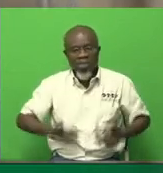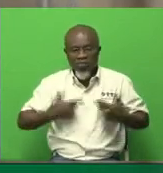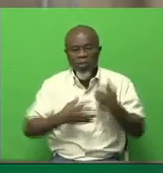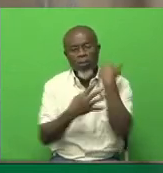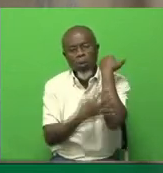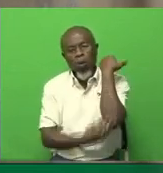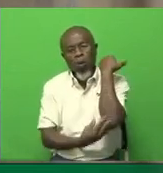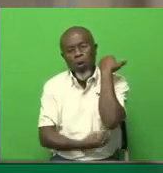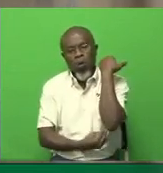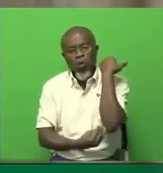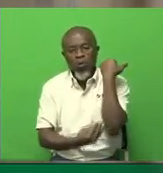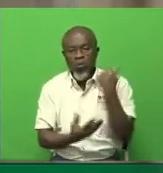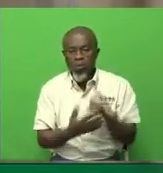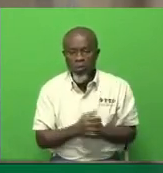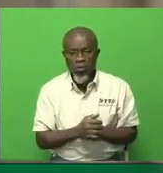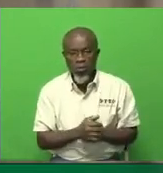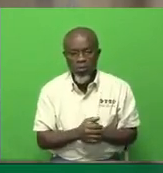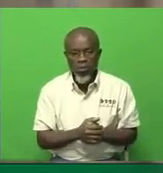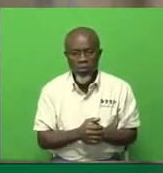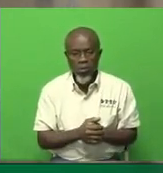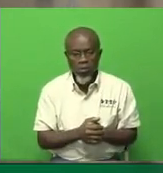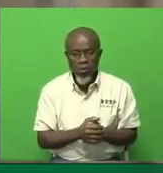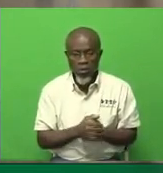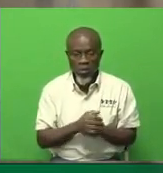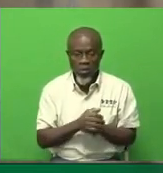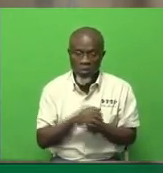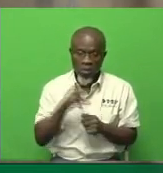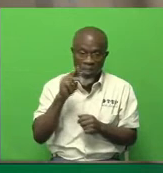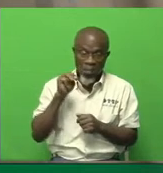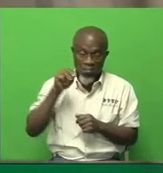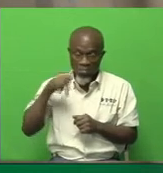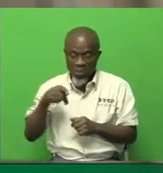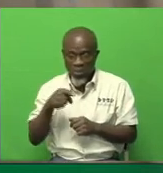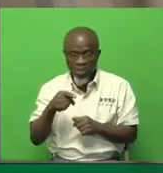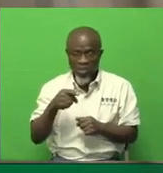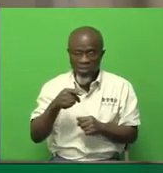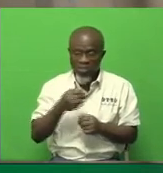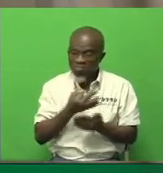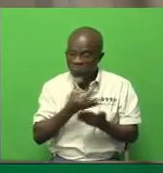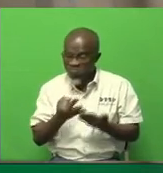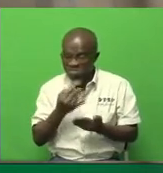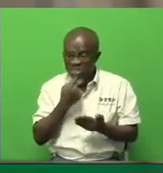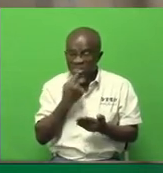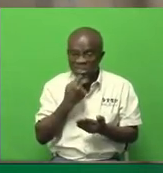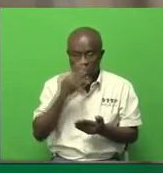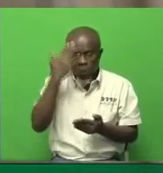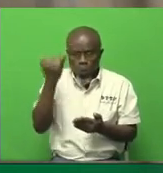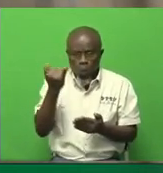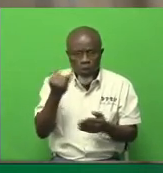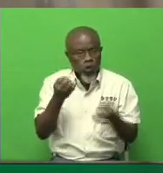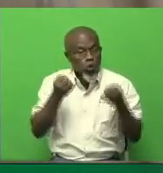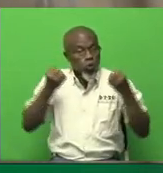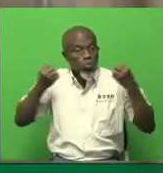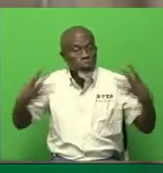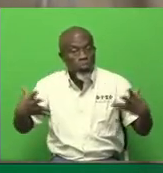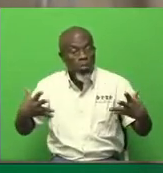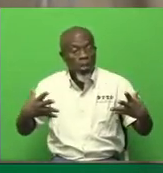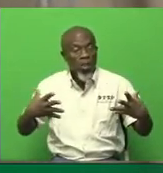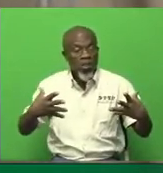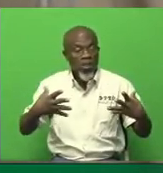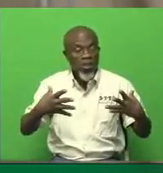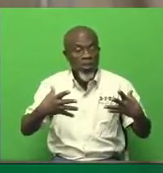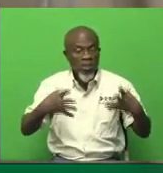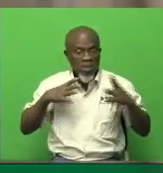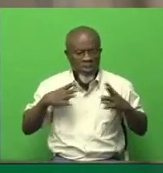The Honorable Minister failed to say why so many of our nation's citizens die at the hands of